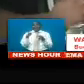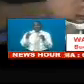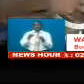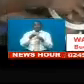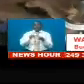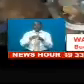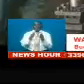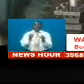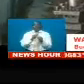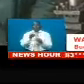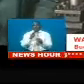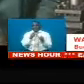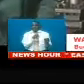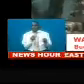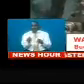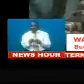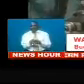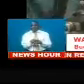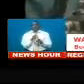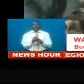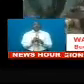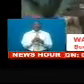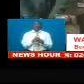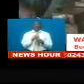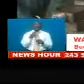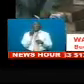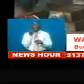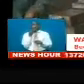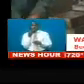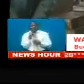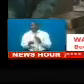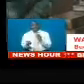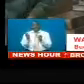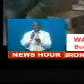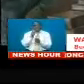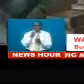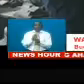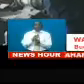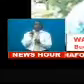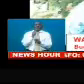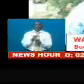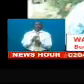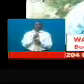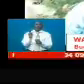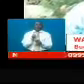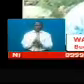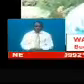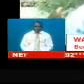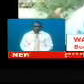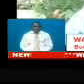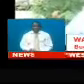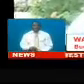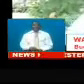creating some jobs. His plan is to turn plastic waste into petroleum products for commercial use. We use